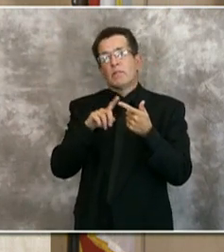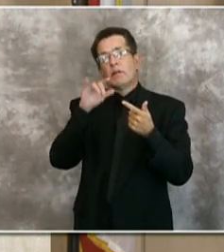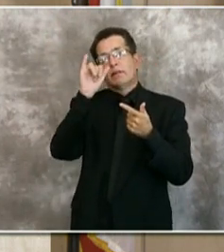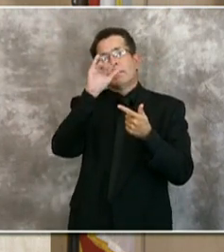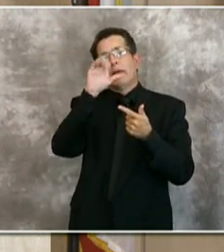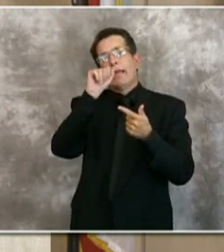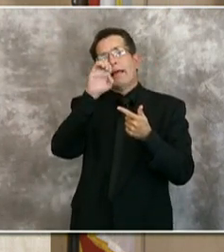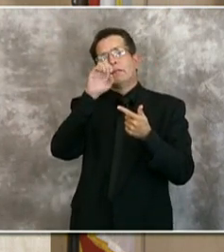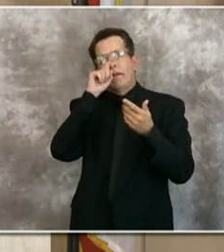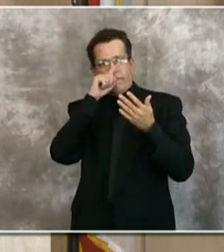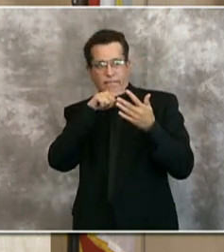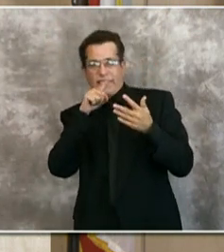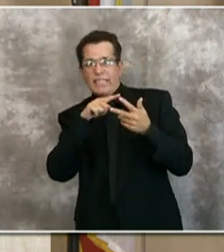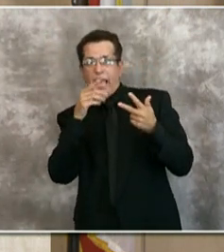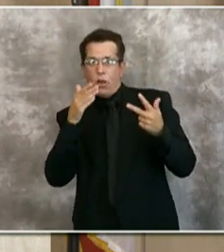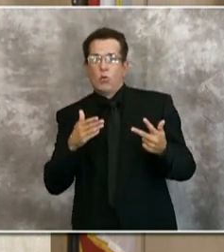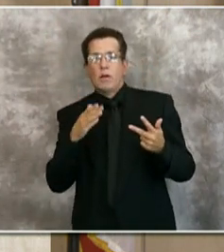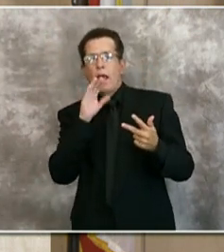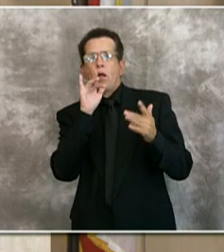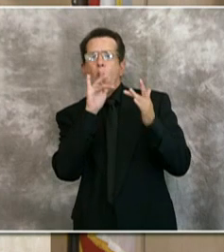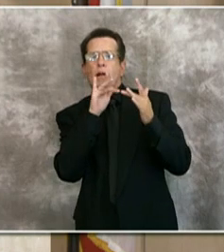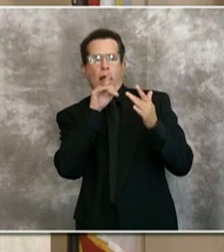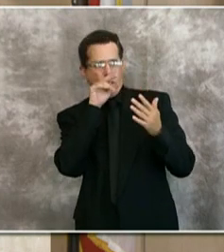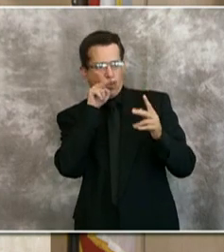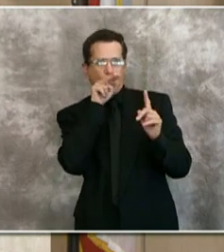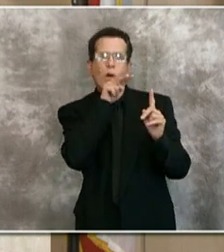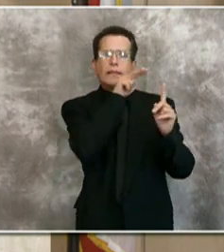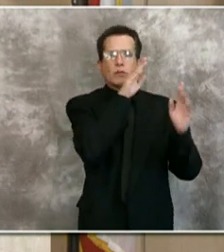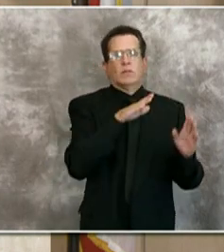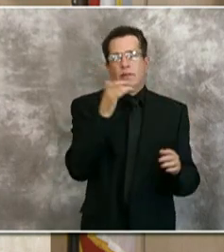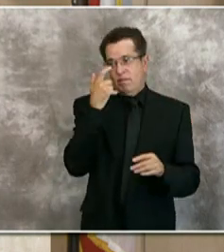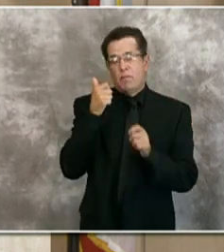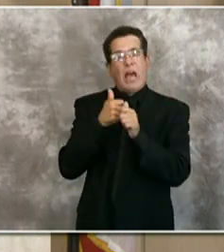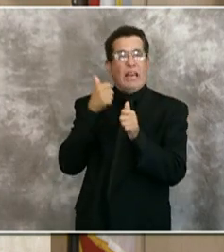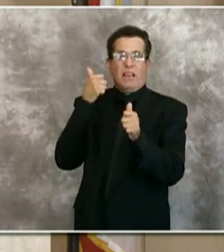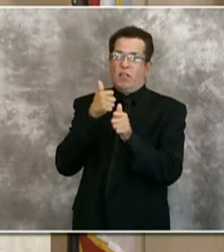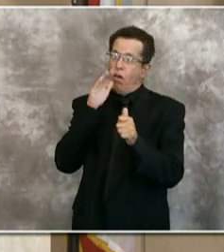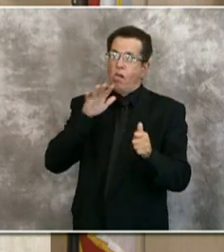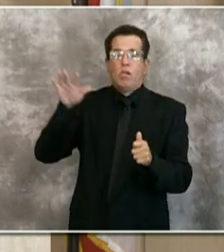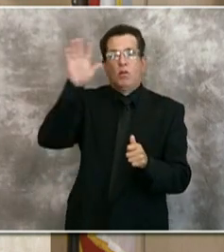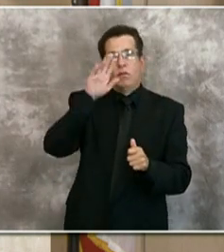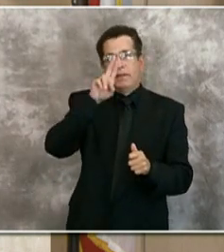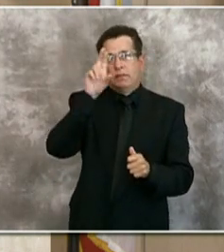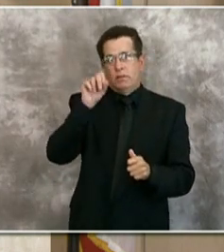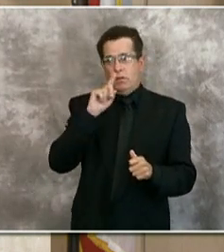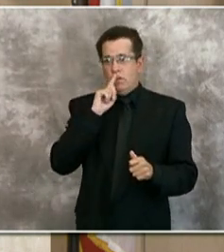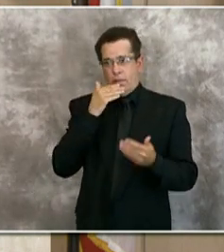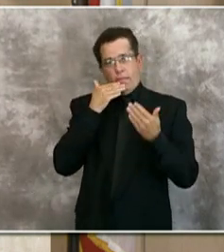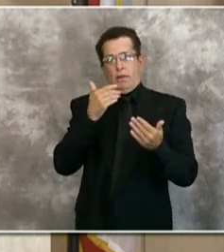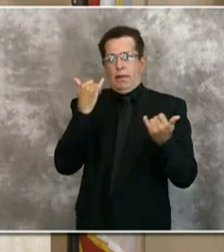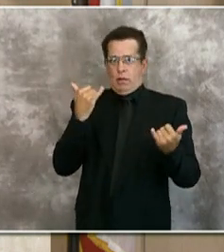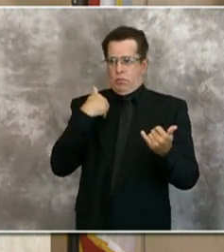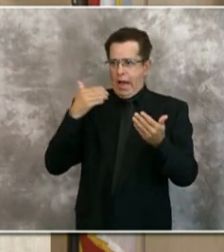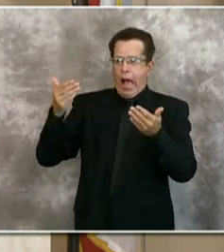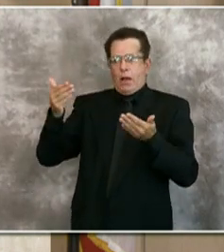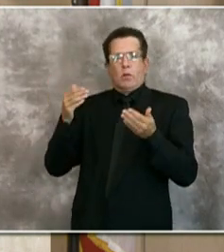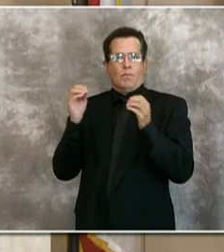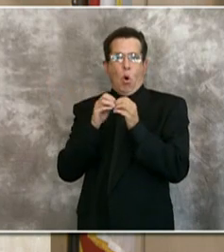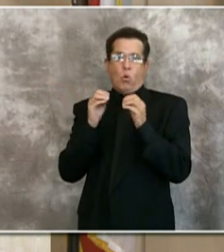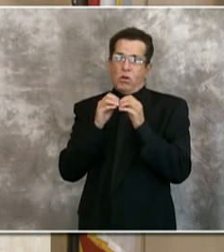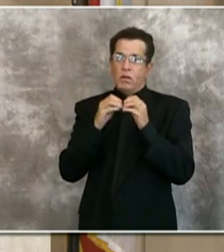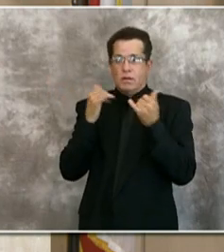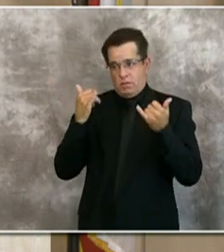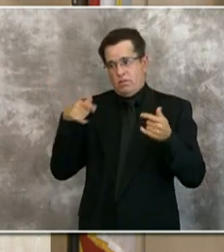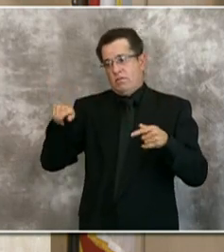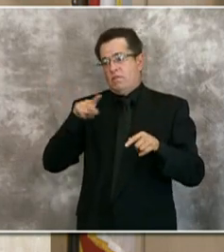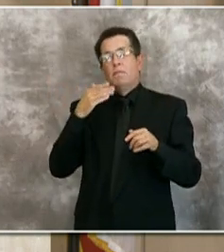case identification and investigation and contact tracing. And I'm grateful that we are getting more resources to be able to do that, and